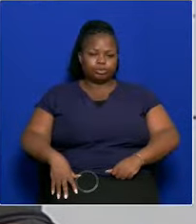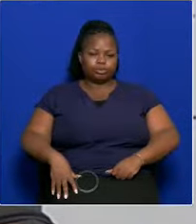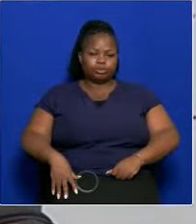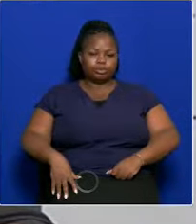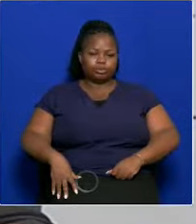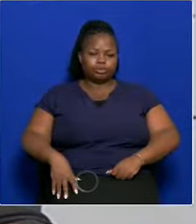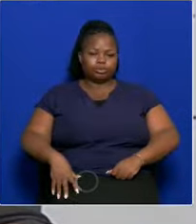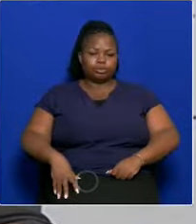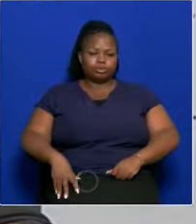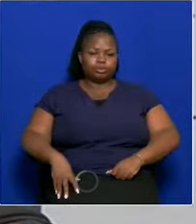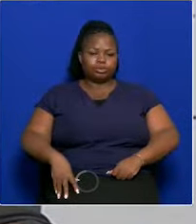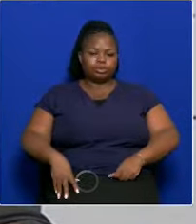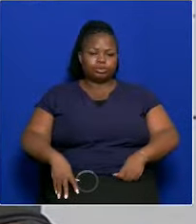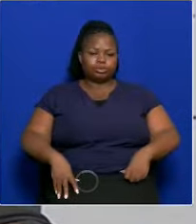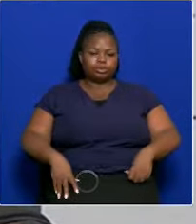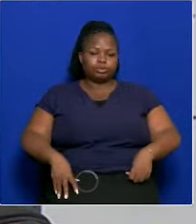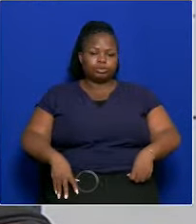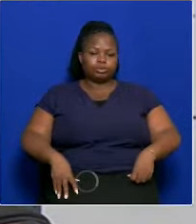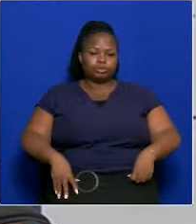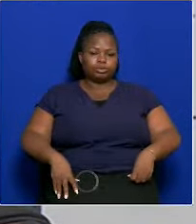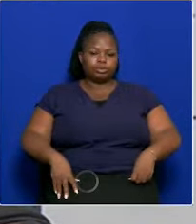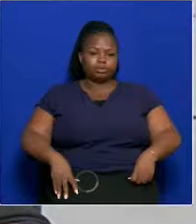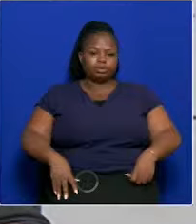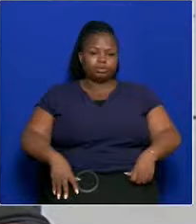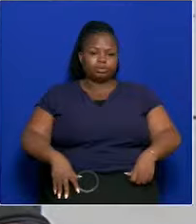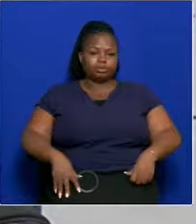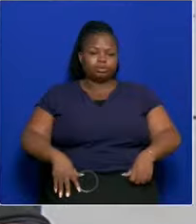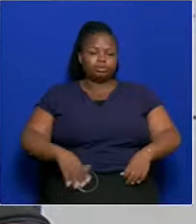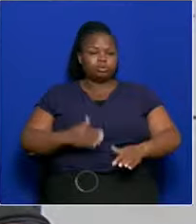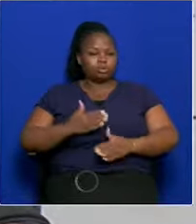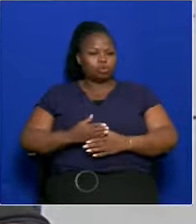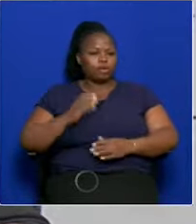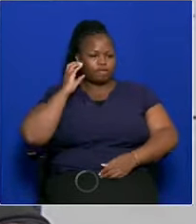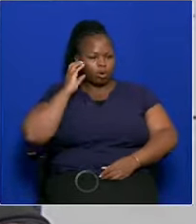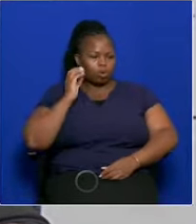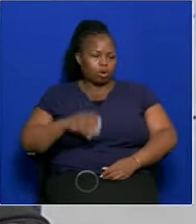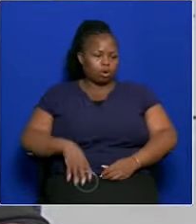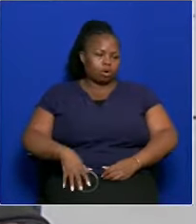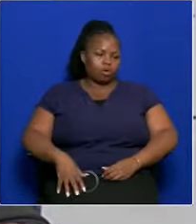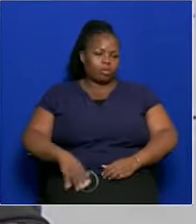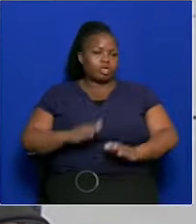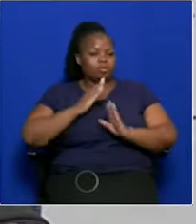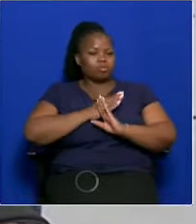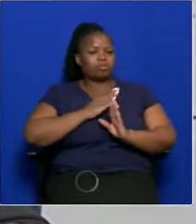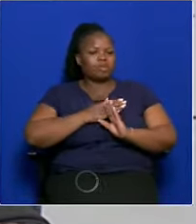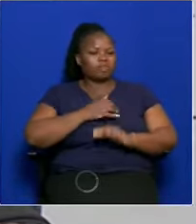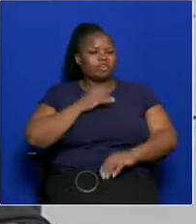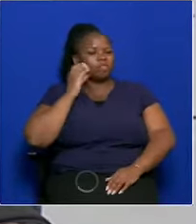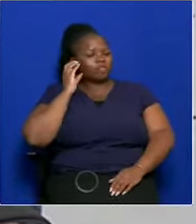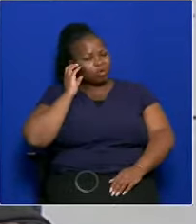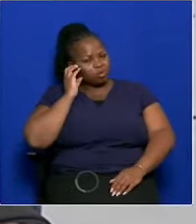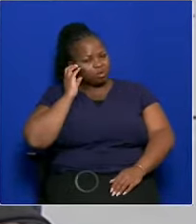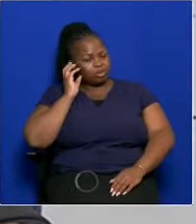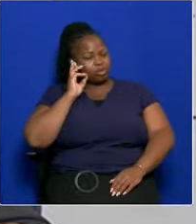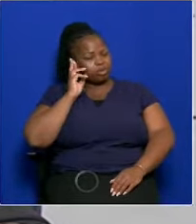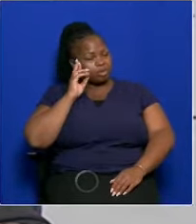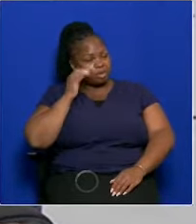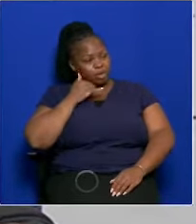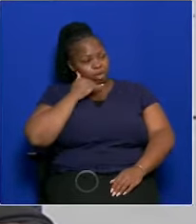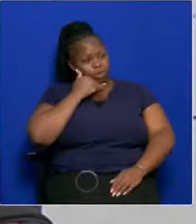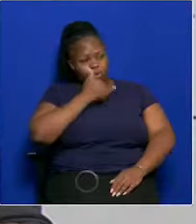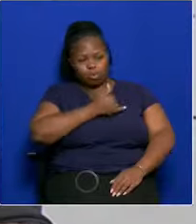I think it's in relation with my work phone, but on the private phone, I remember I phoned. I didn't send a